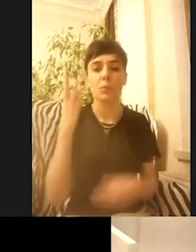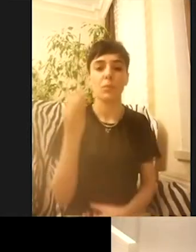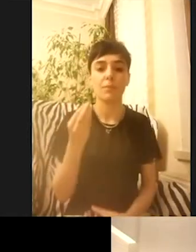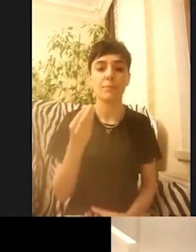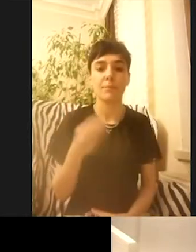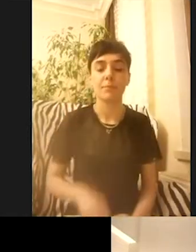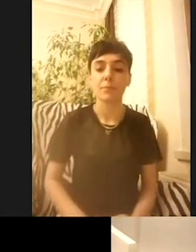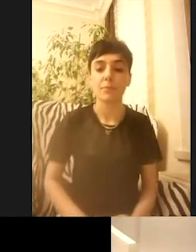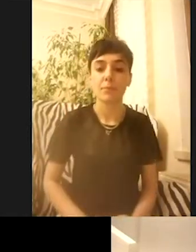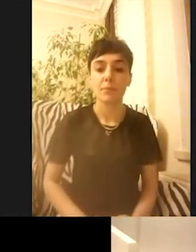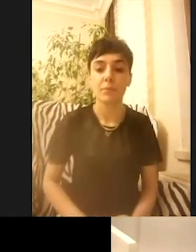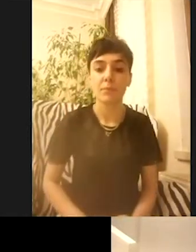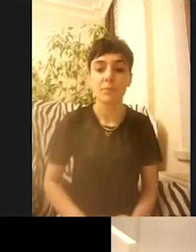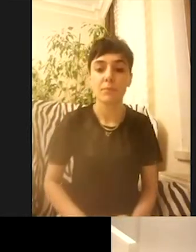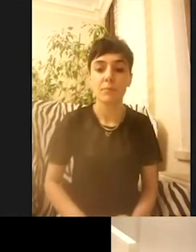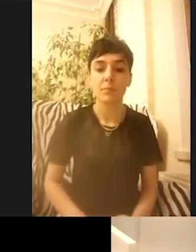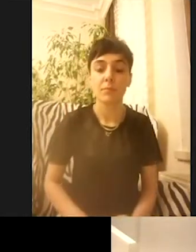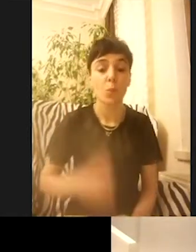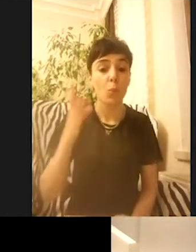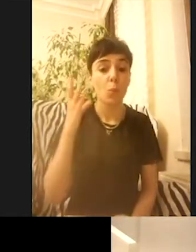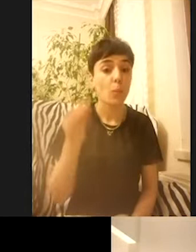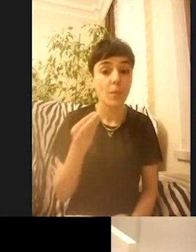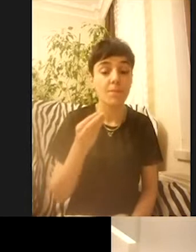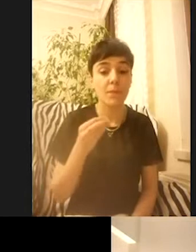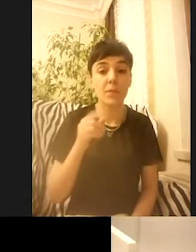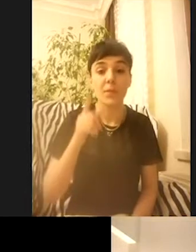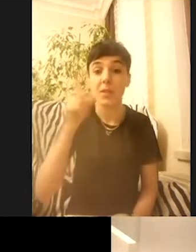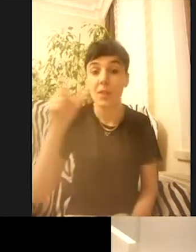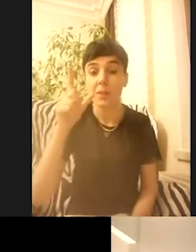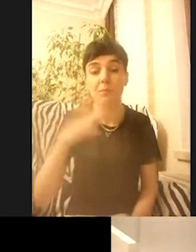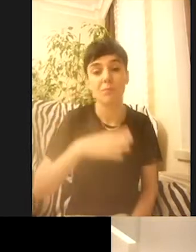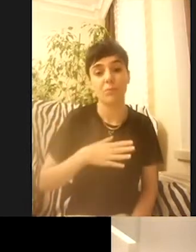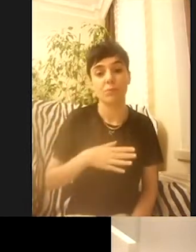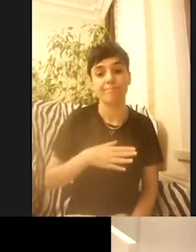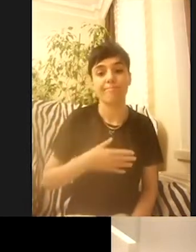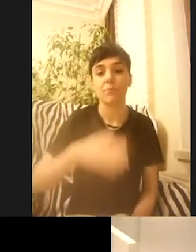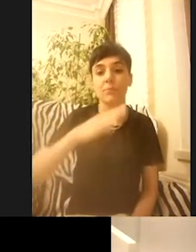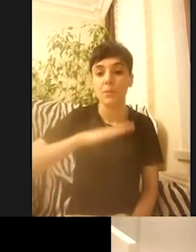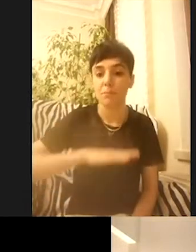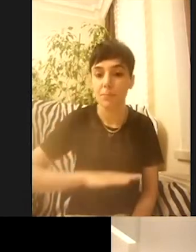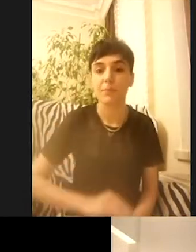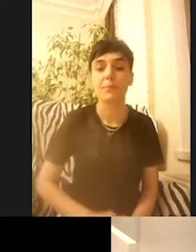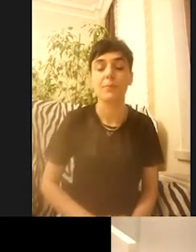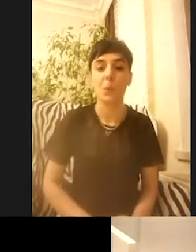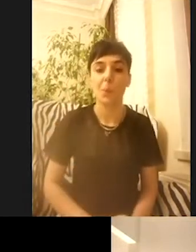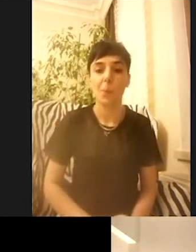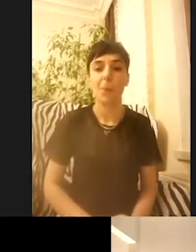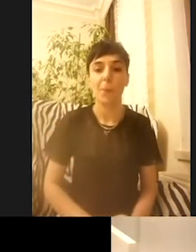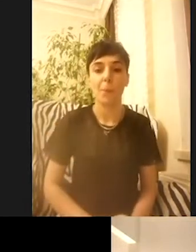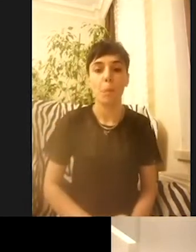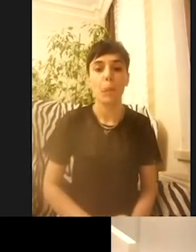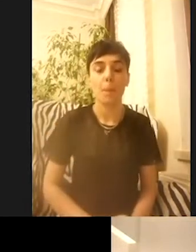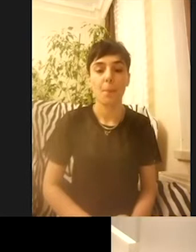definitely the word, I guess, to, yeah, having to respond with patience, with